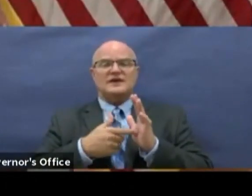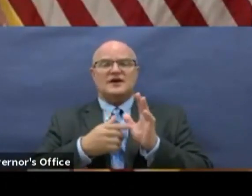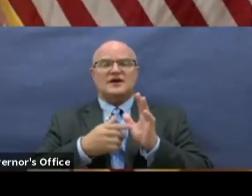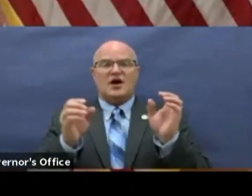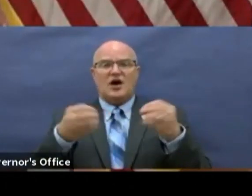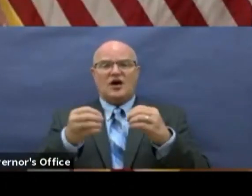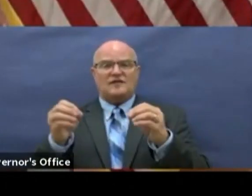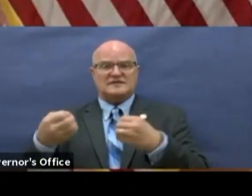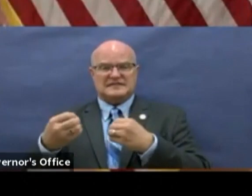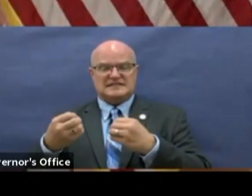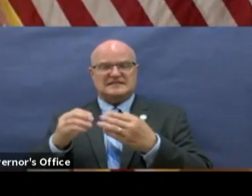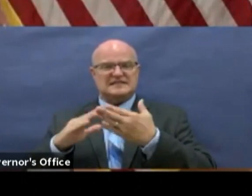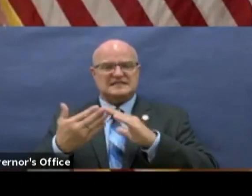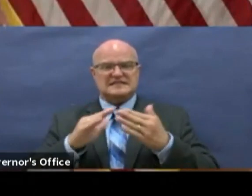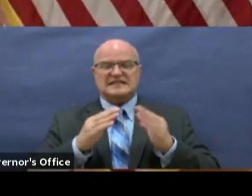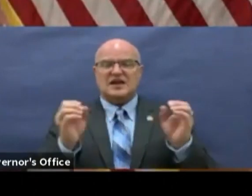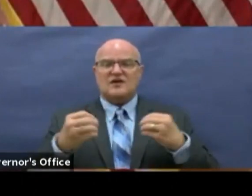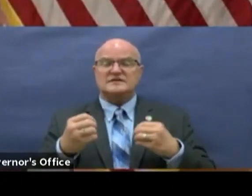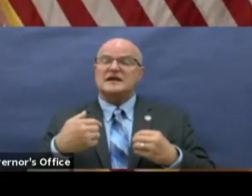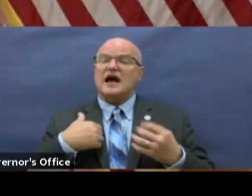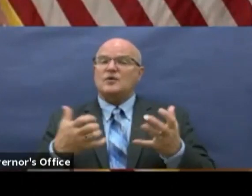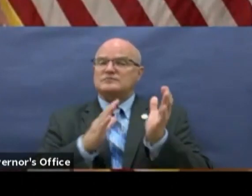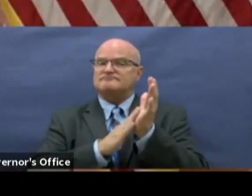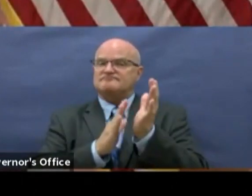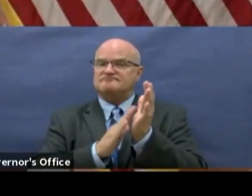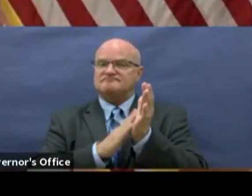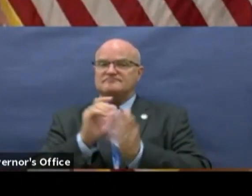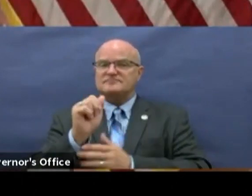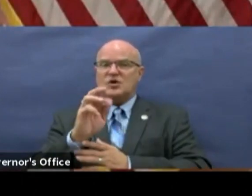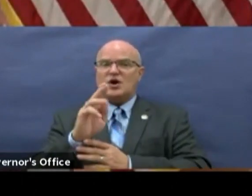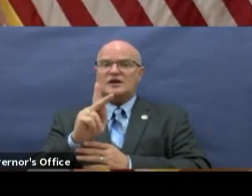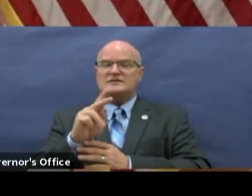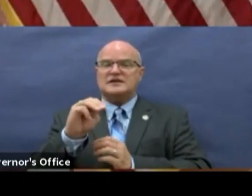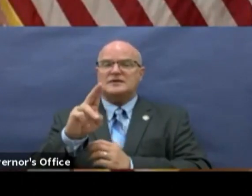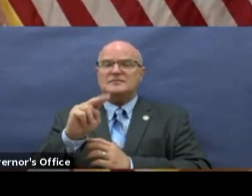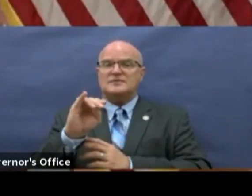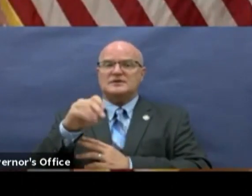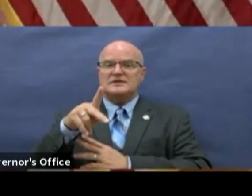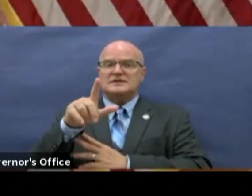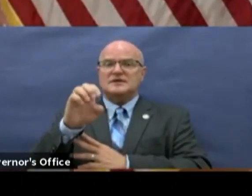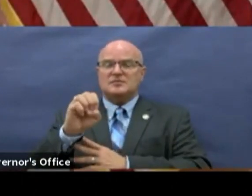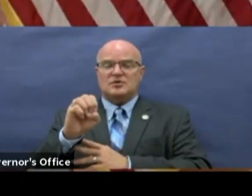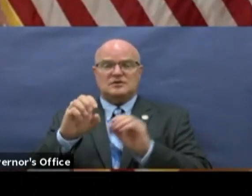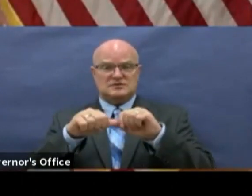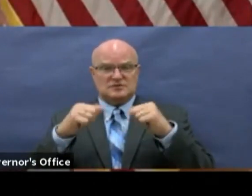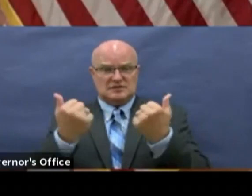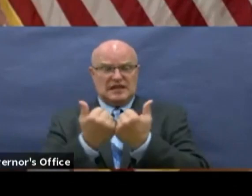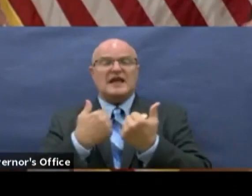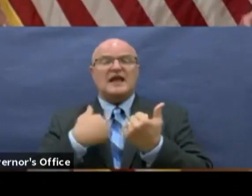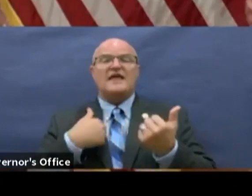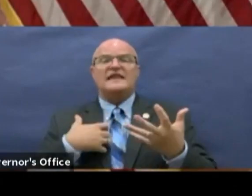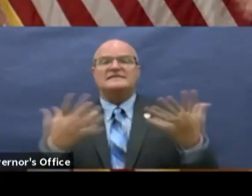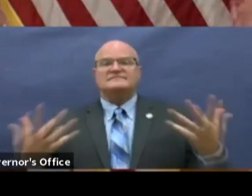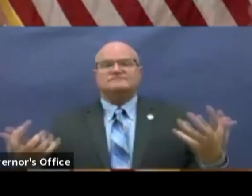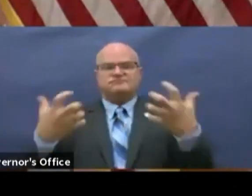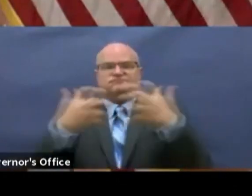offices primarily. And so I want to applaud the Arkansas Municipal Association that have pulled